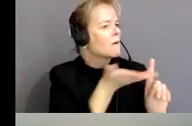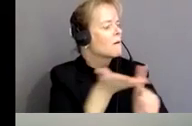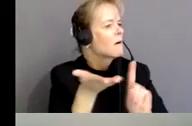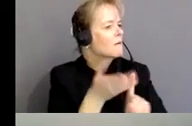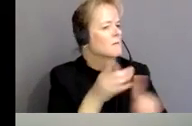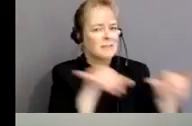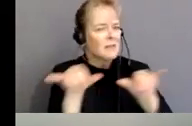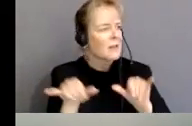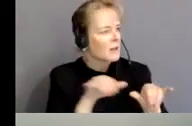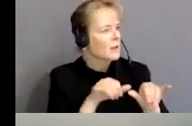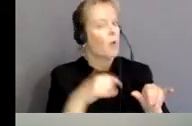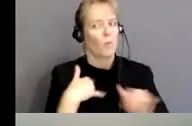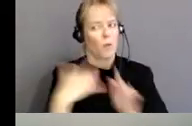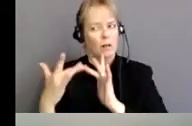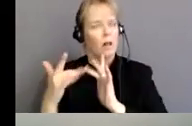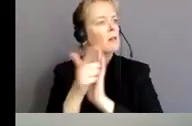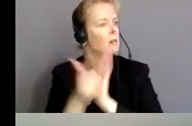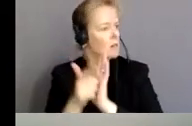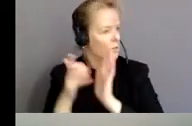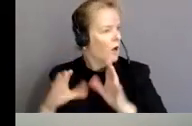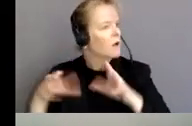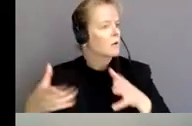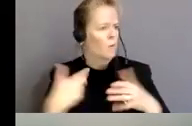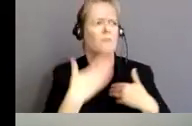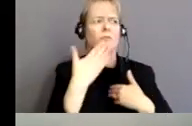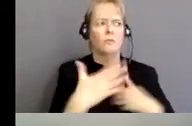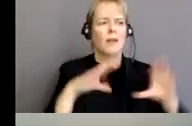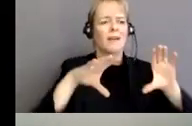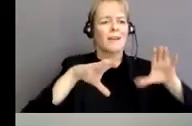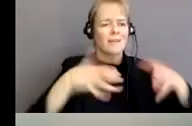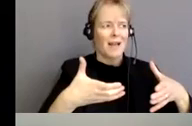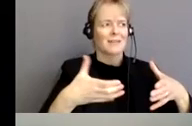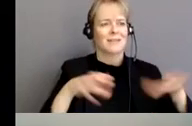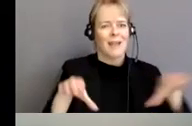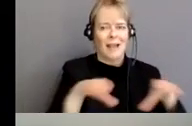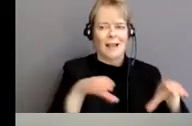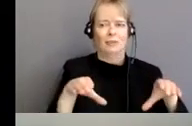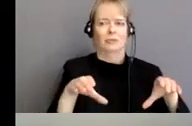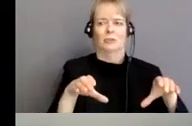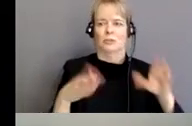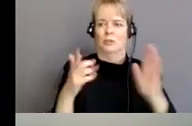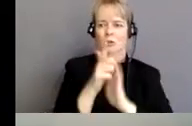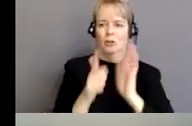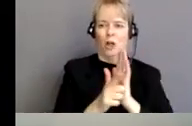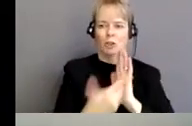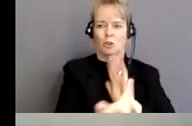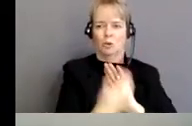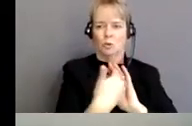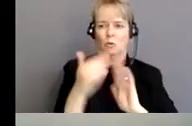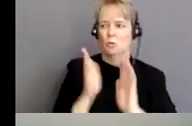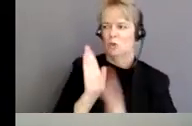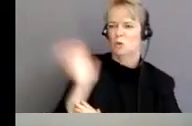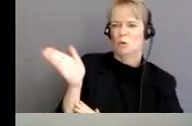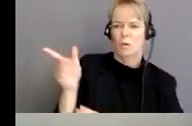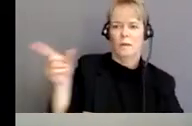We've consulted with a law firm. We think we've got a really good class action lawsuit. And we're asking everybody to contribute money to help fund the